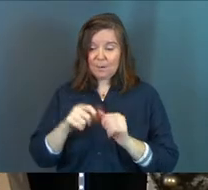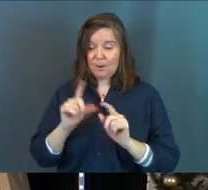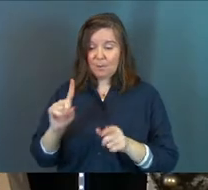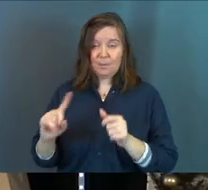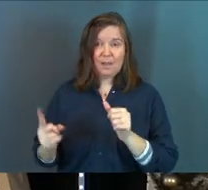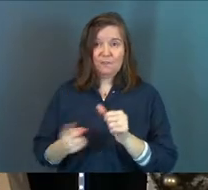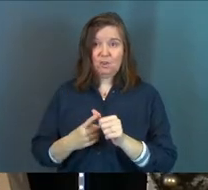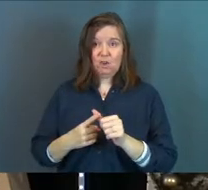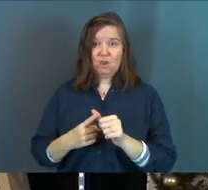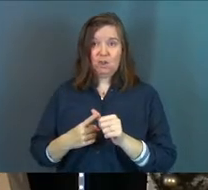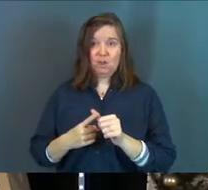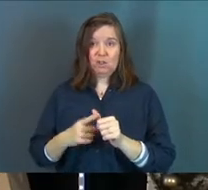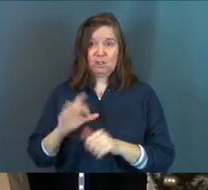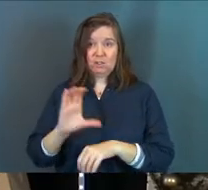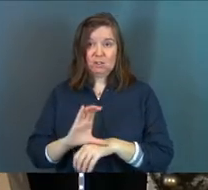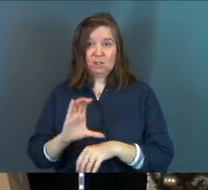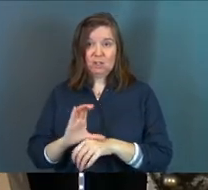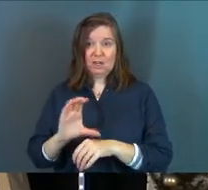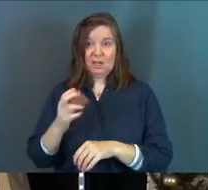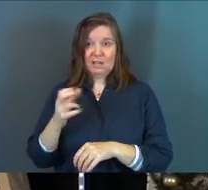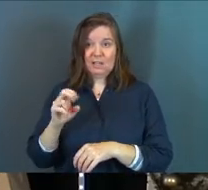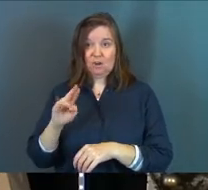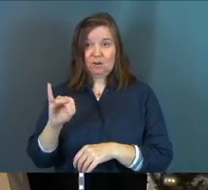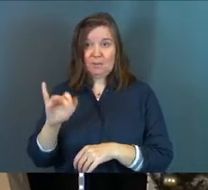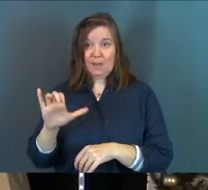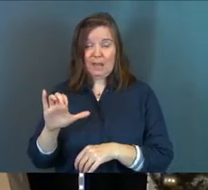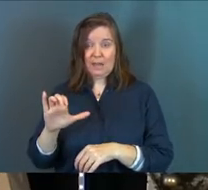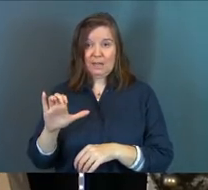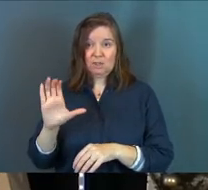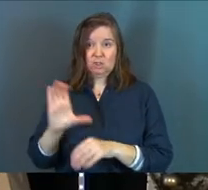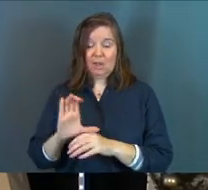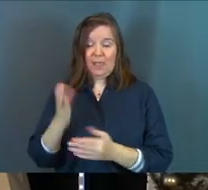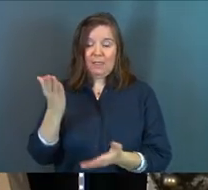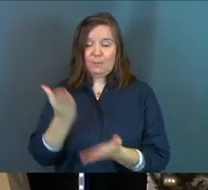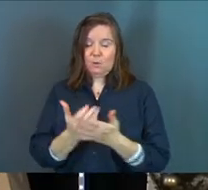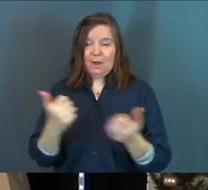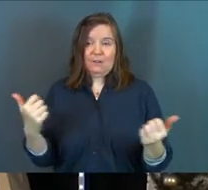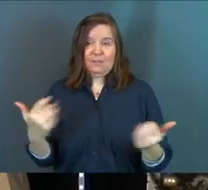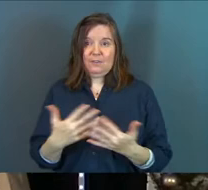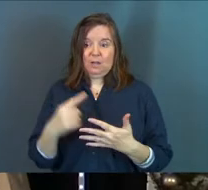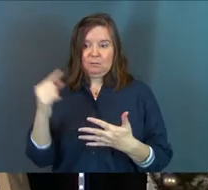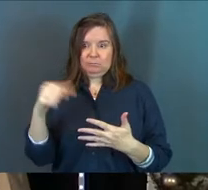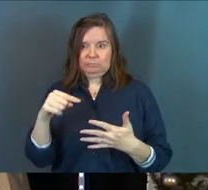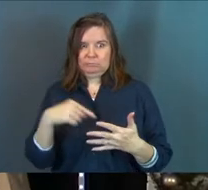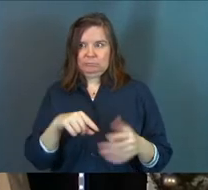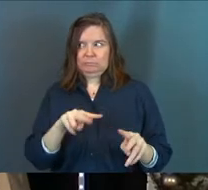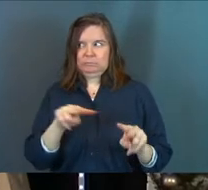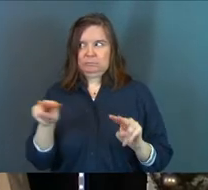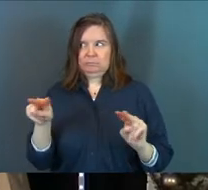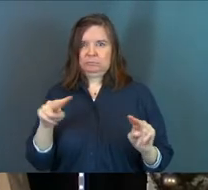to my very first charismatic church. And gosh, they proved every fear I ever had.